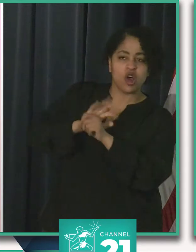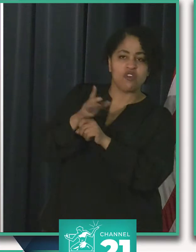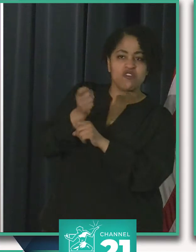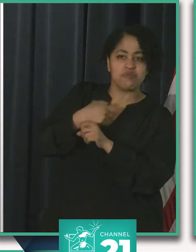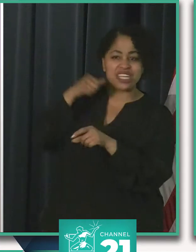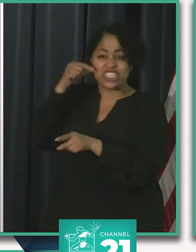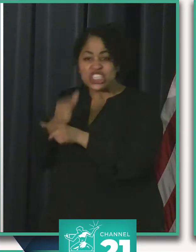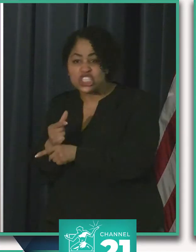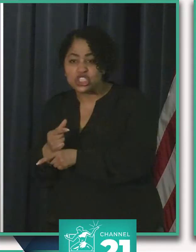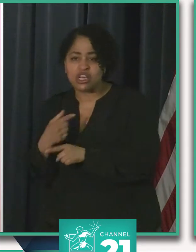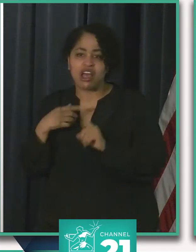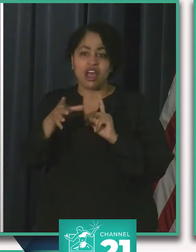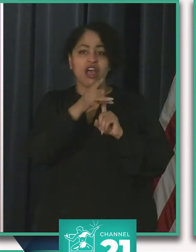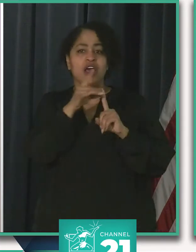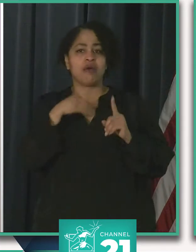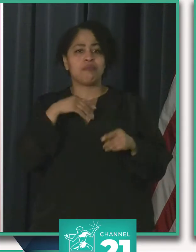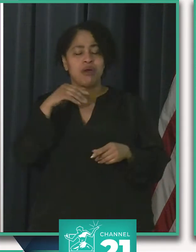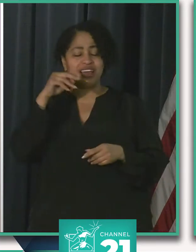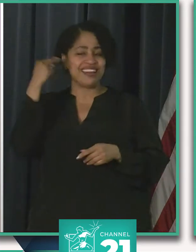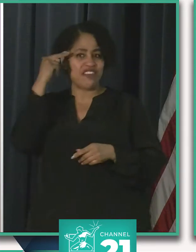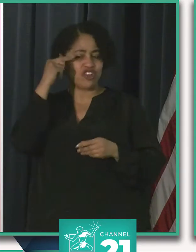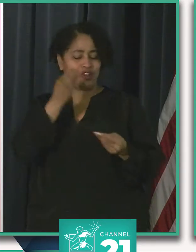got COVID from my nephew when he visited.